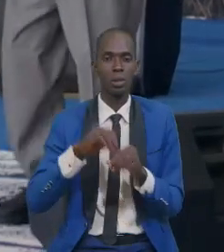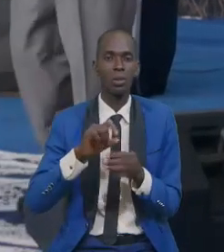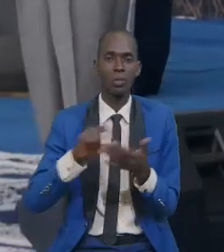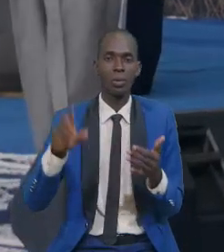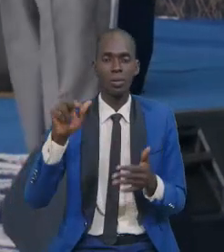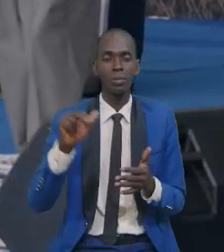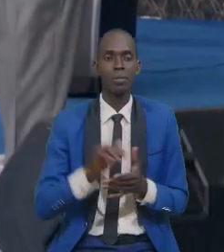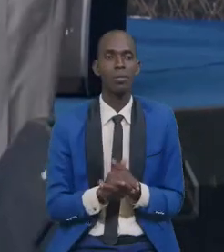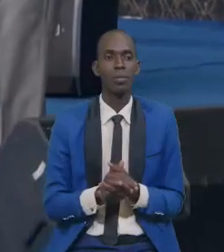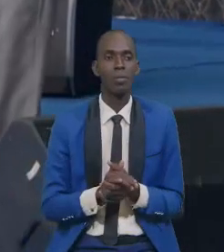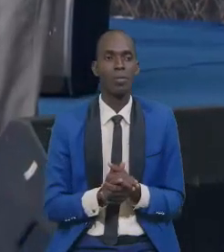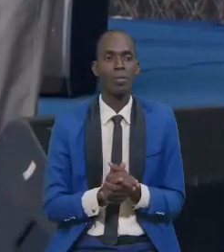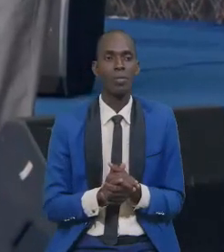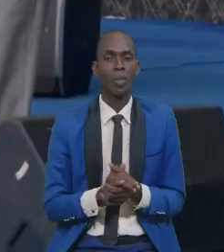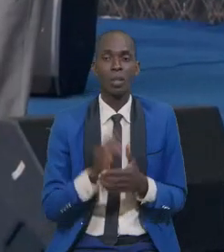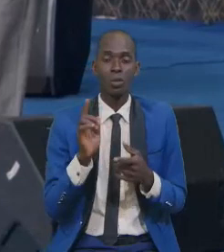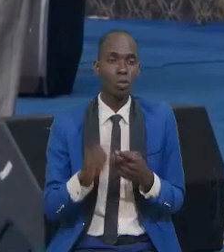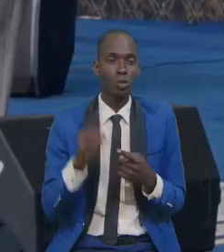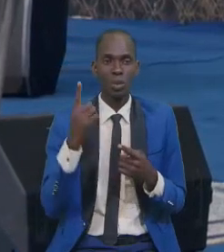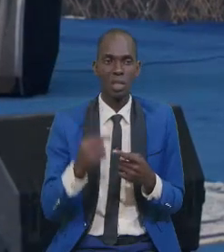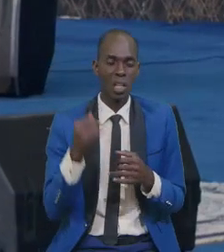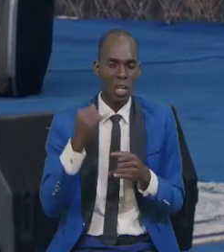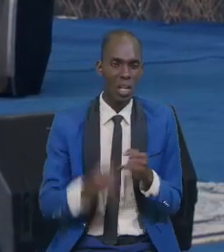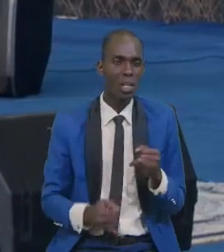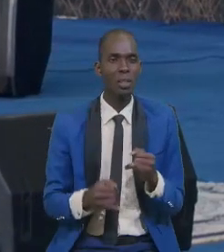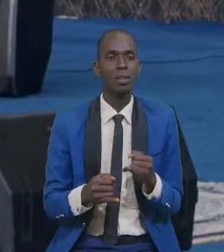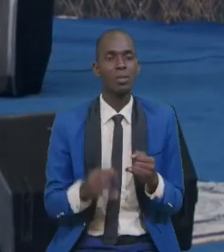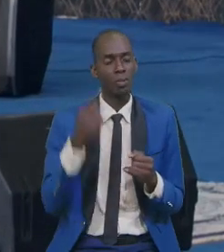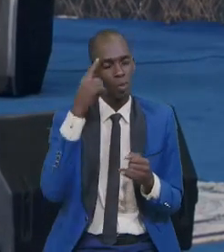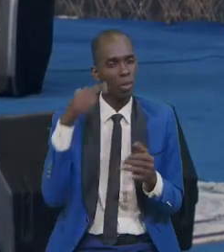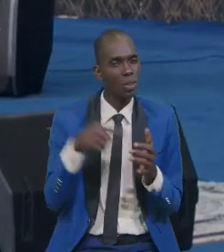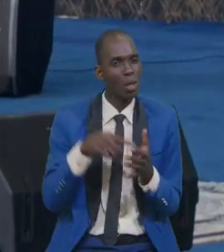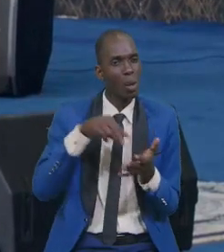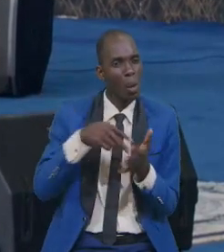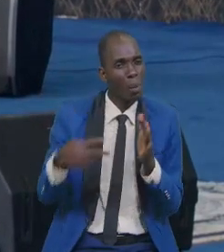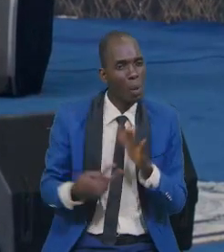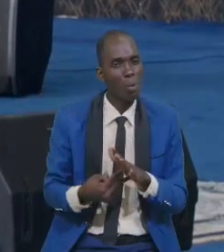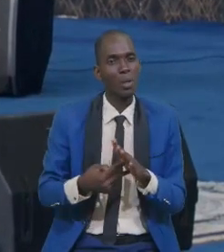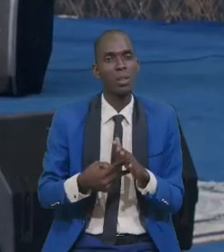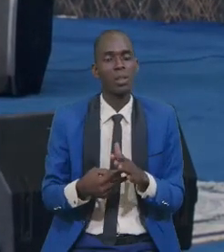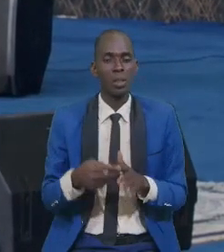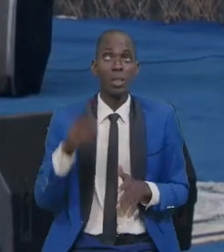in verse 13, it says, to the end, for the purpose, he may